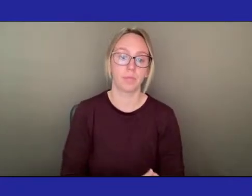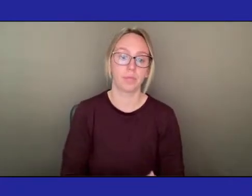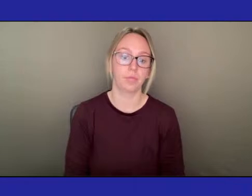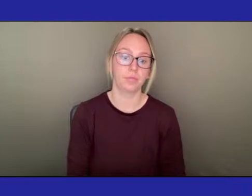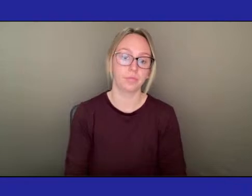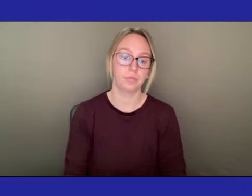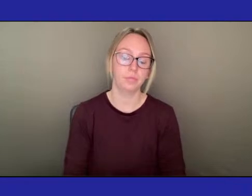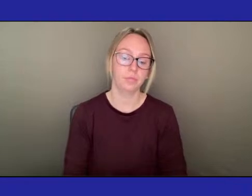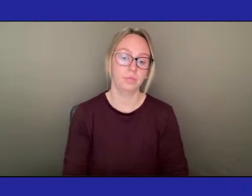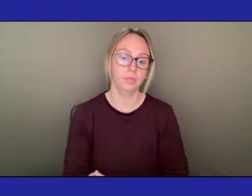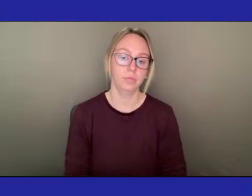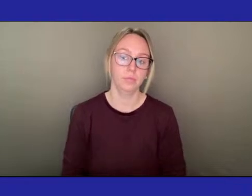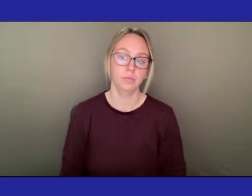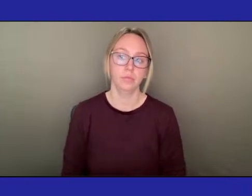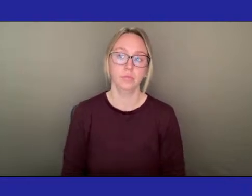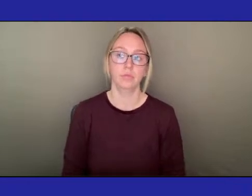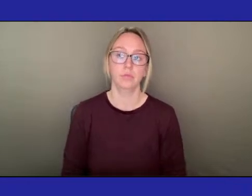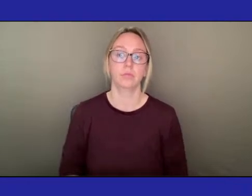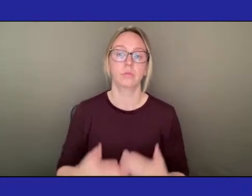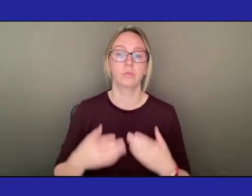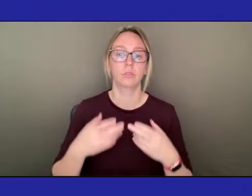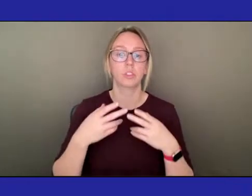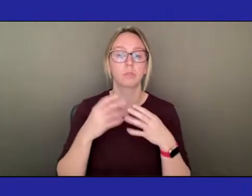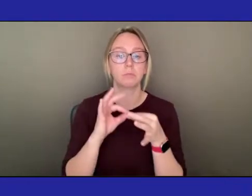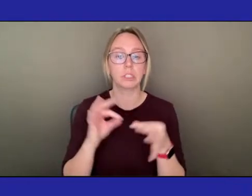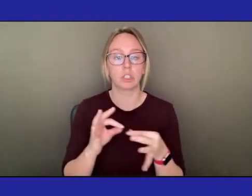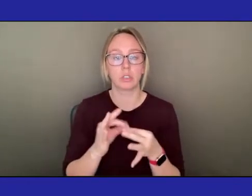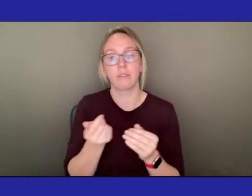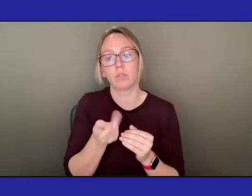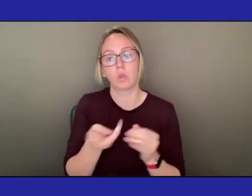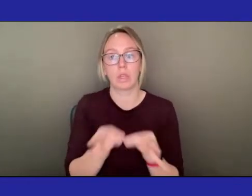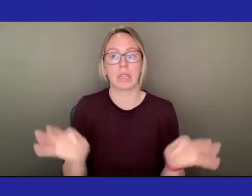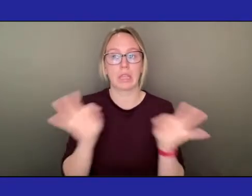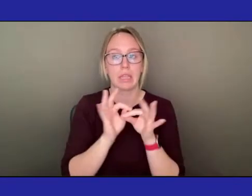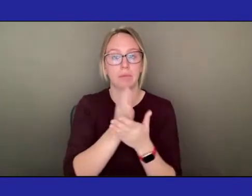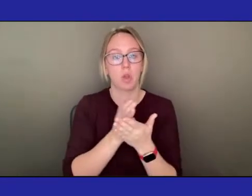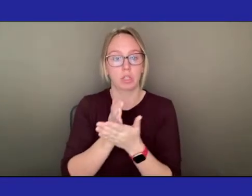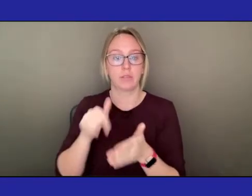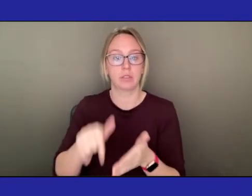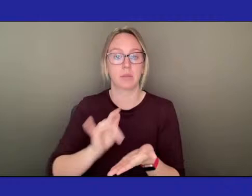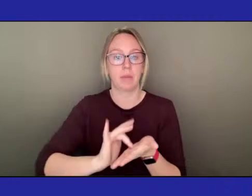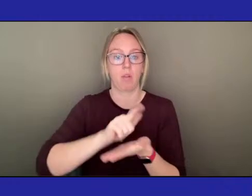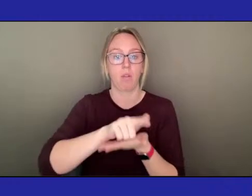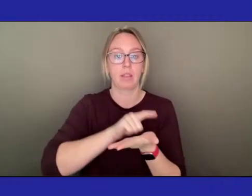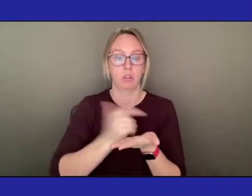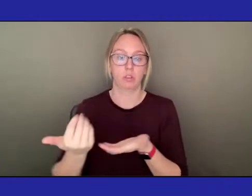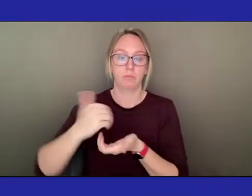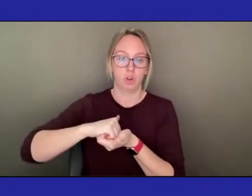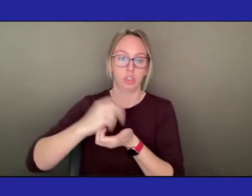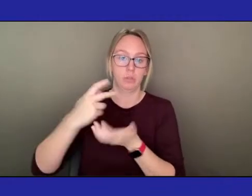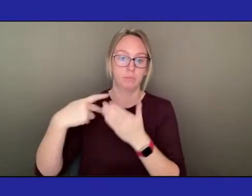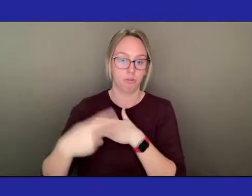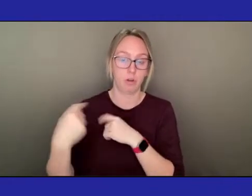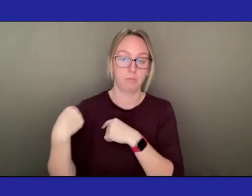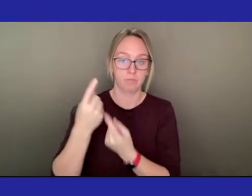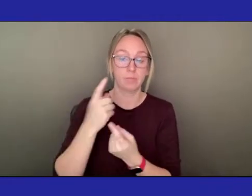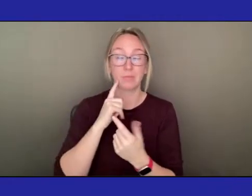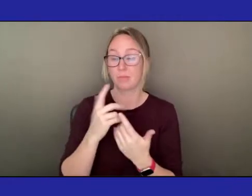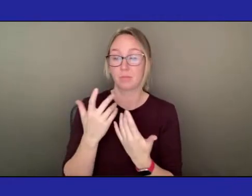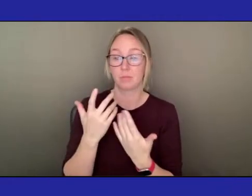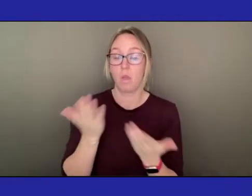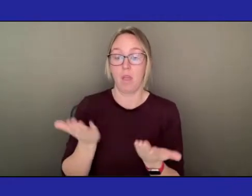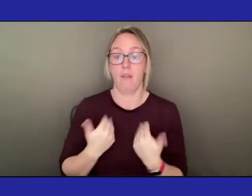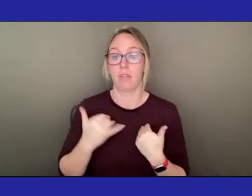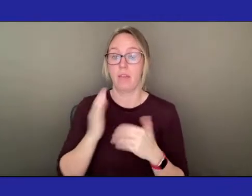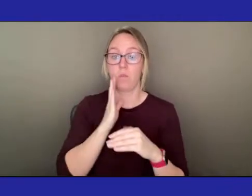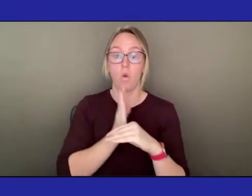So just to highlight a few of the key aspects of this medical legal partnership program, as mentioned, it's been in place for over 2 decades. Our